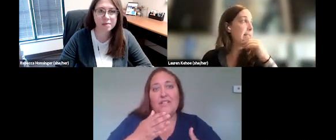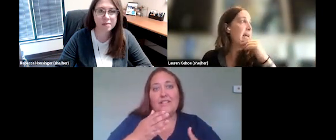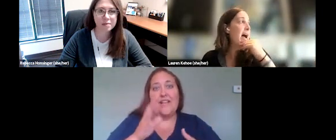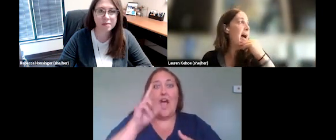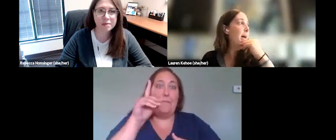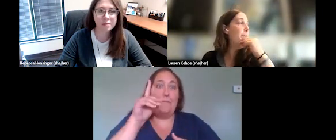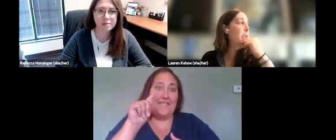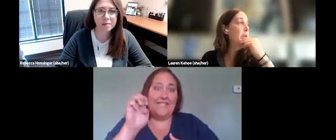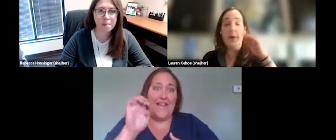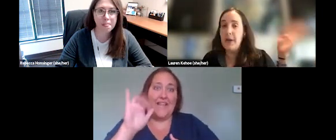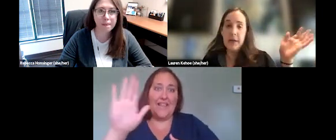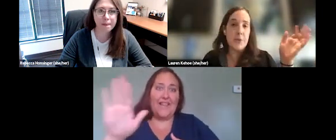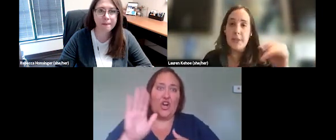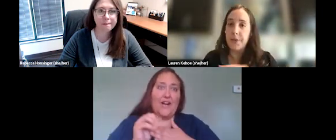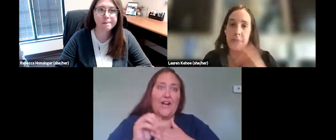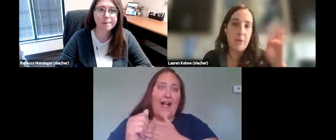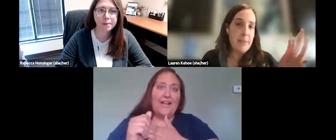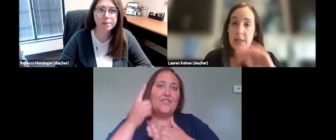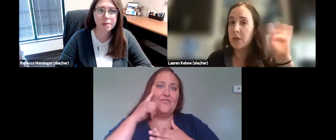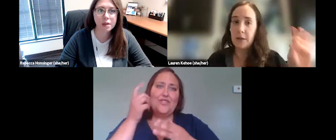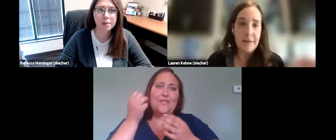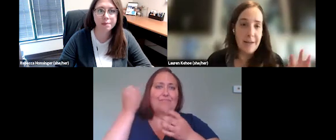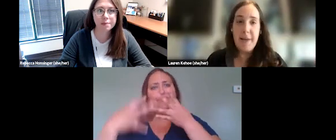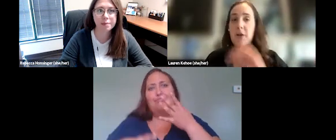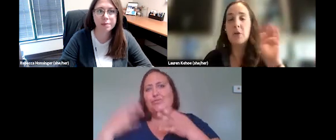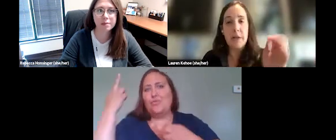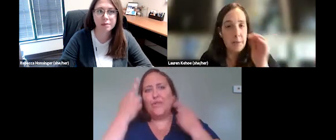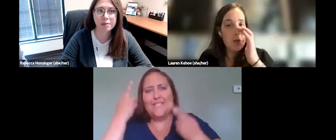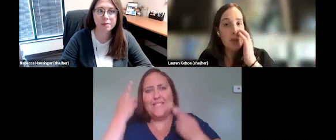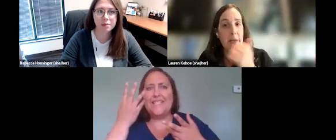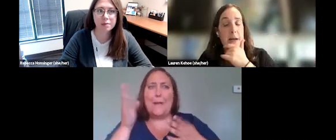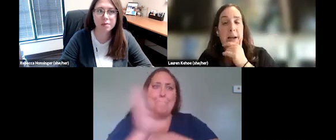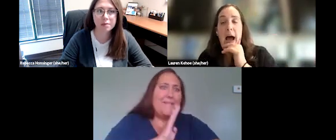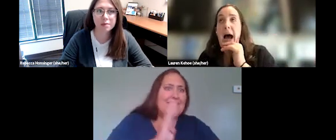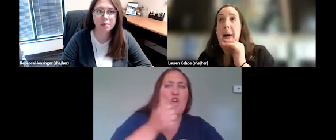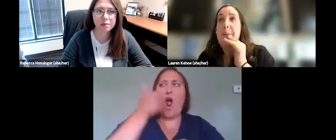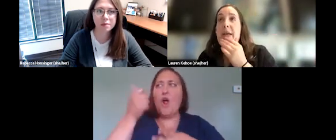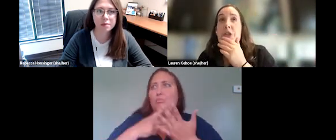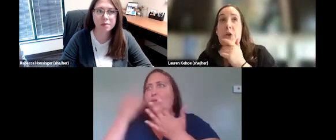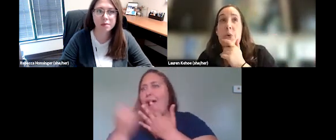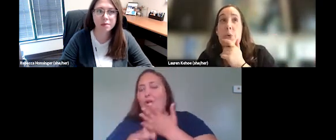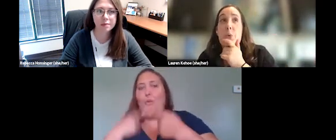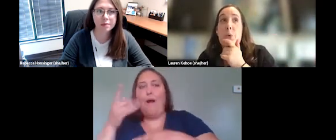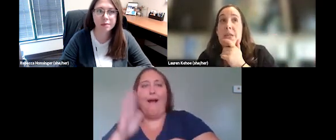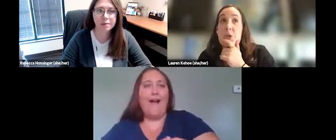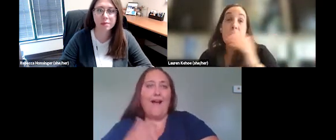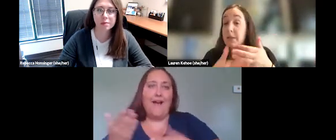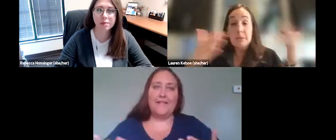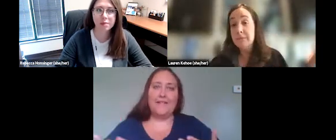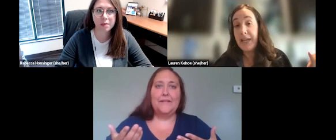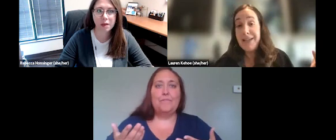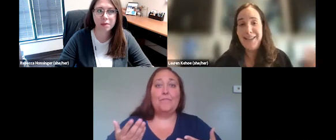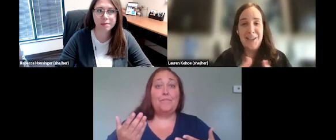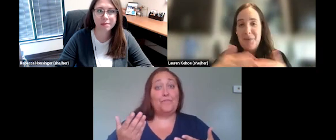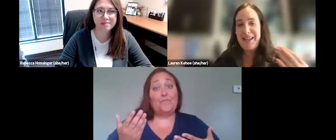update the guides for various reasons, whether they were busy or on sabbatical or had other projects going on. And so we do